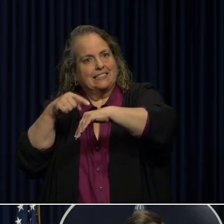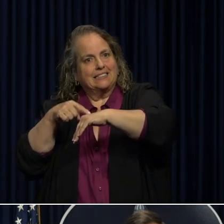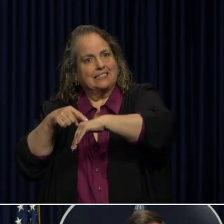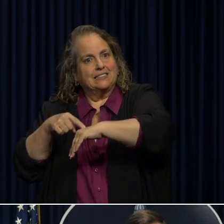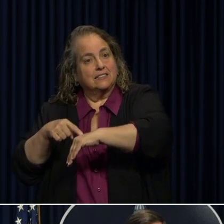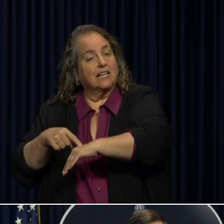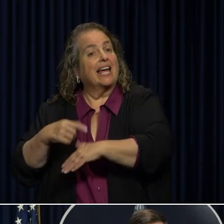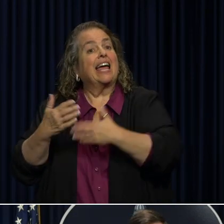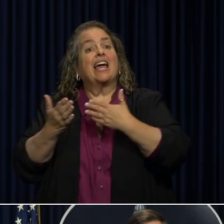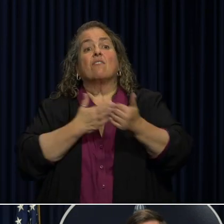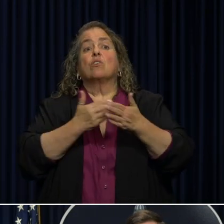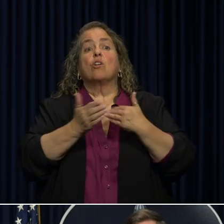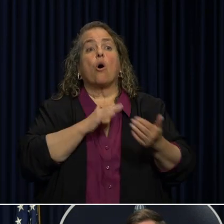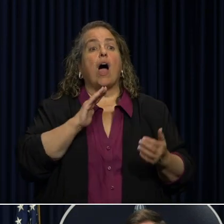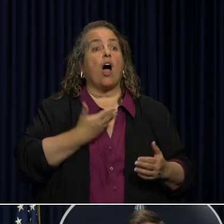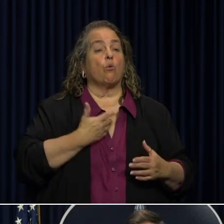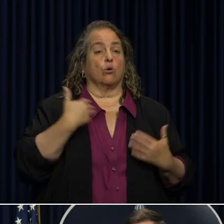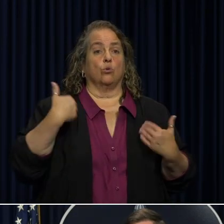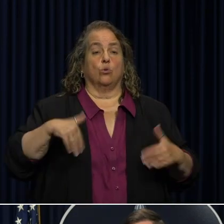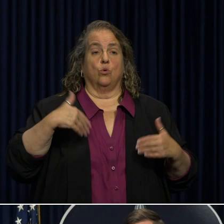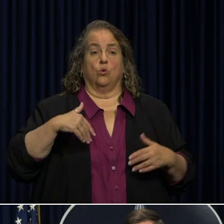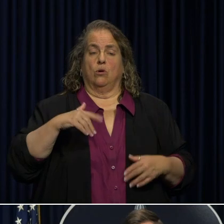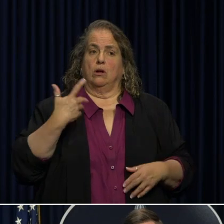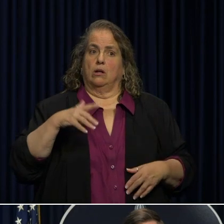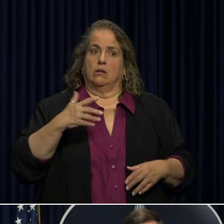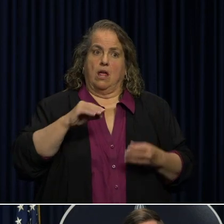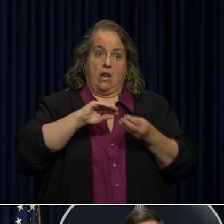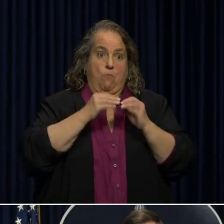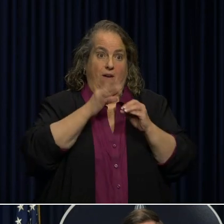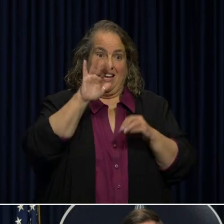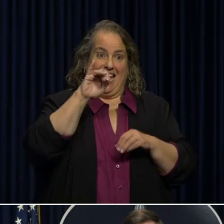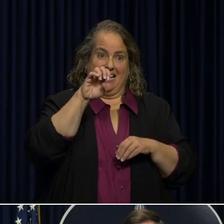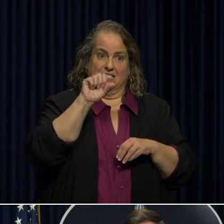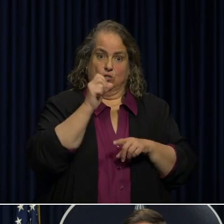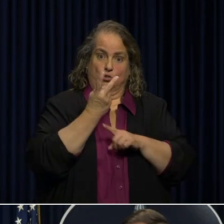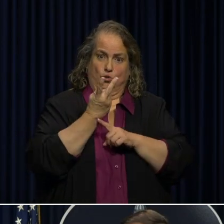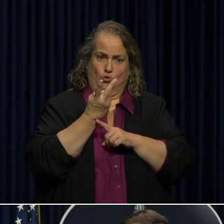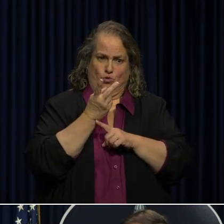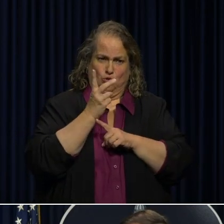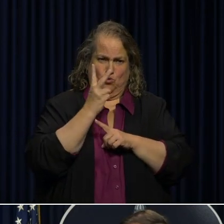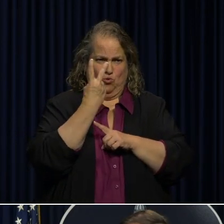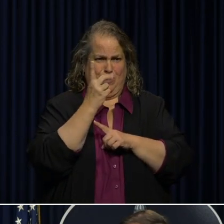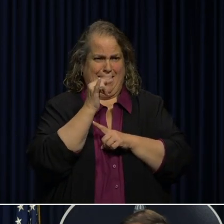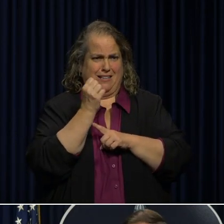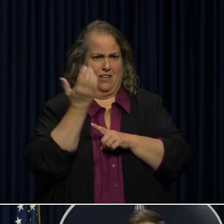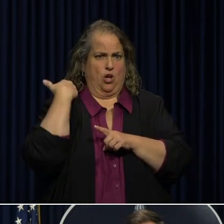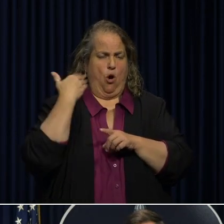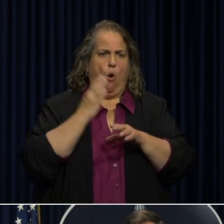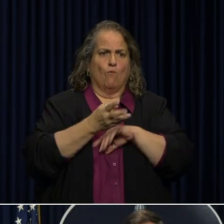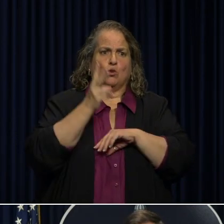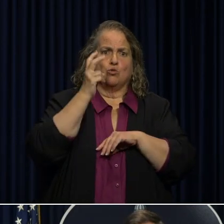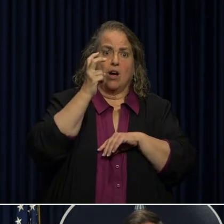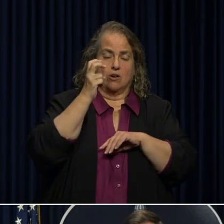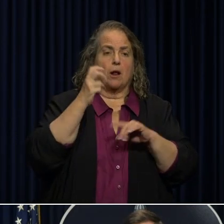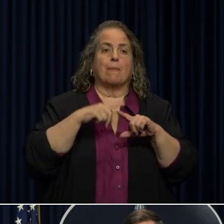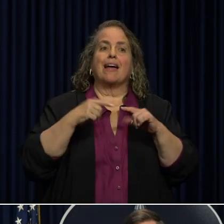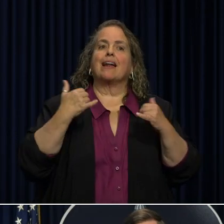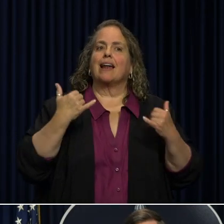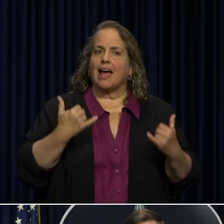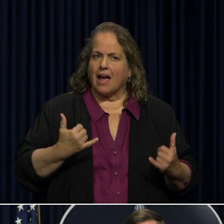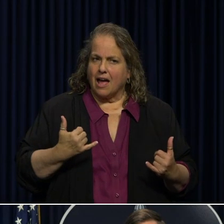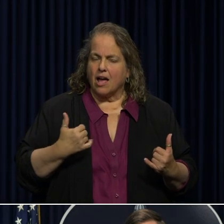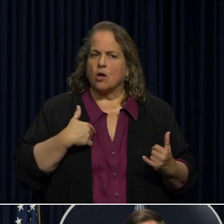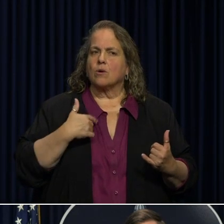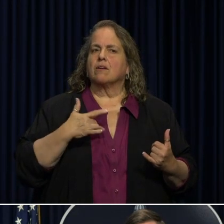ago, if you look at the last 2 days now, again, we feel pretty good that we have not